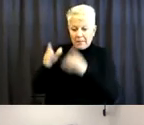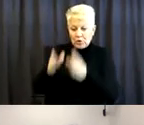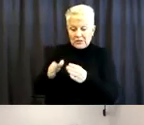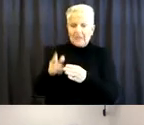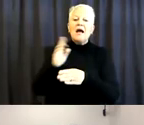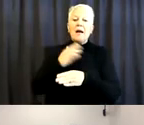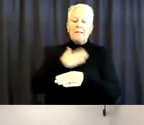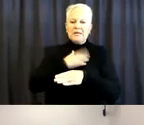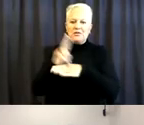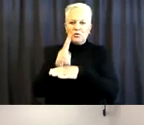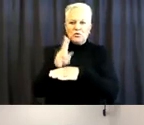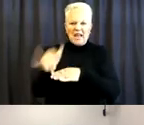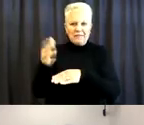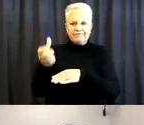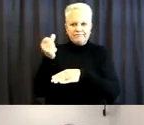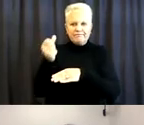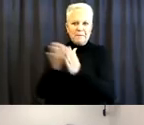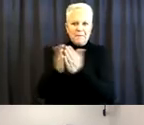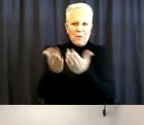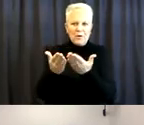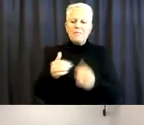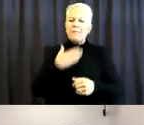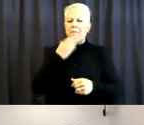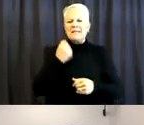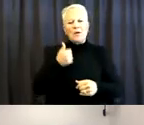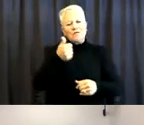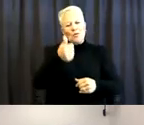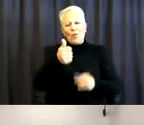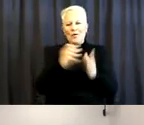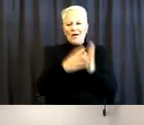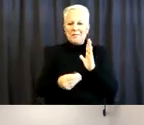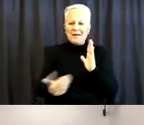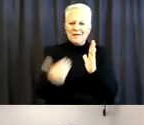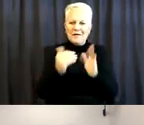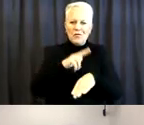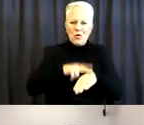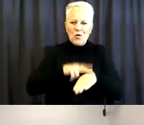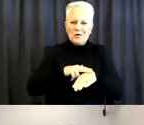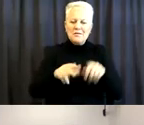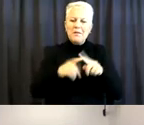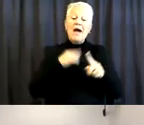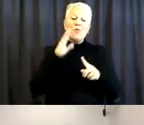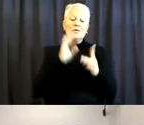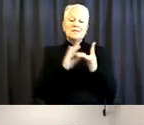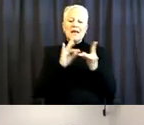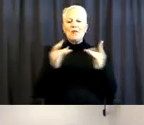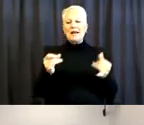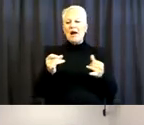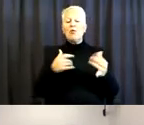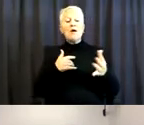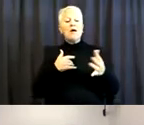that and get your hands on it. Best to have your own copy, of course. And I will say right now,